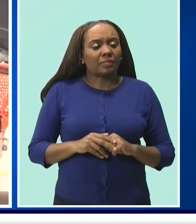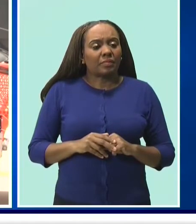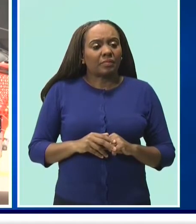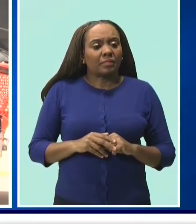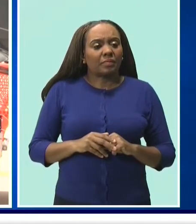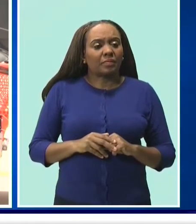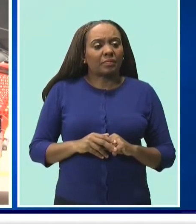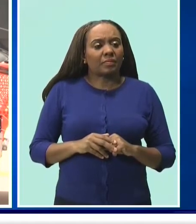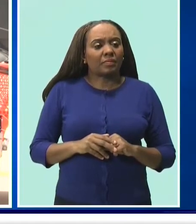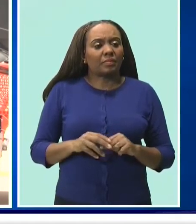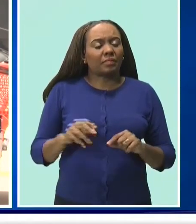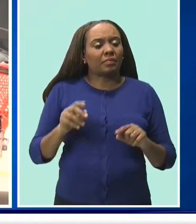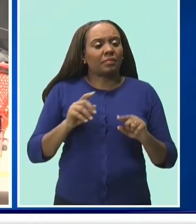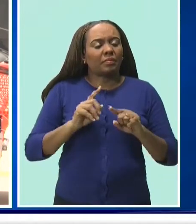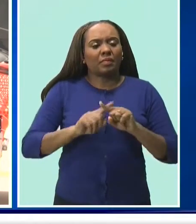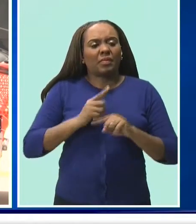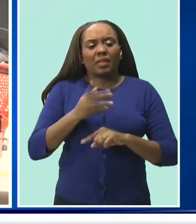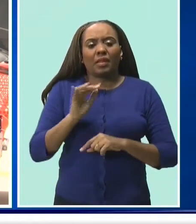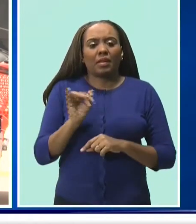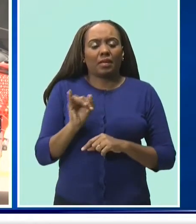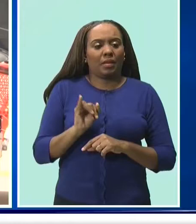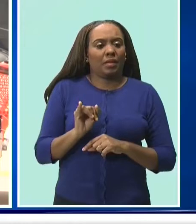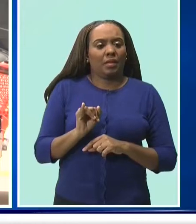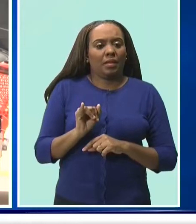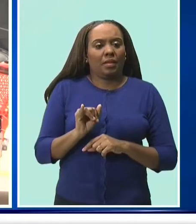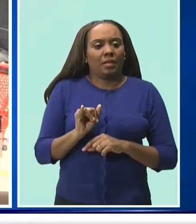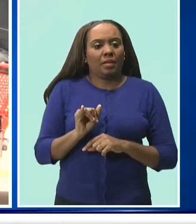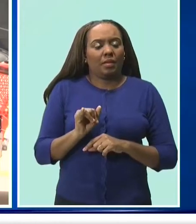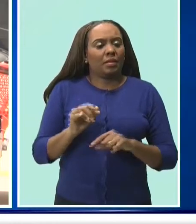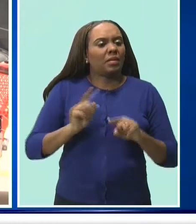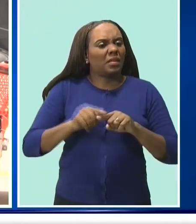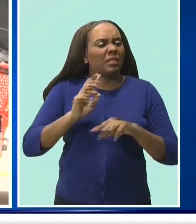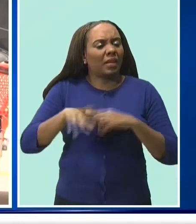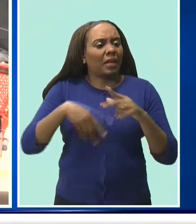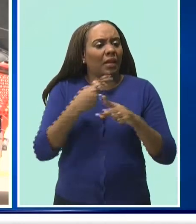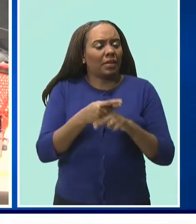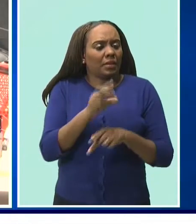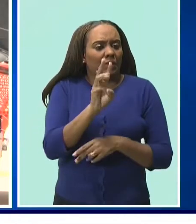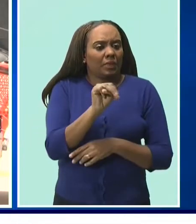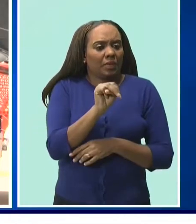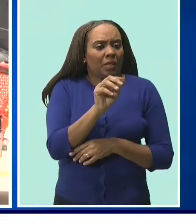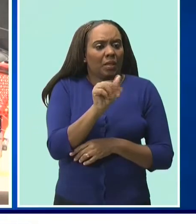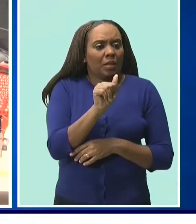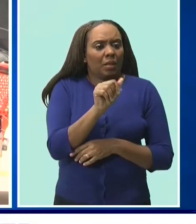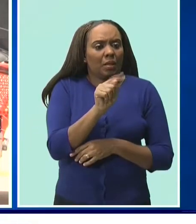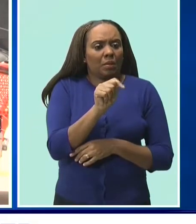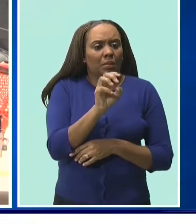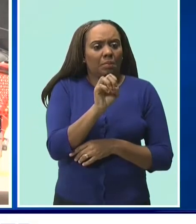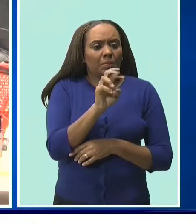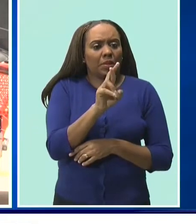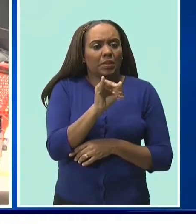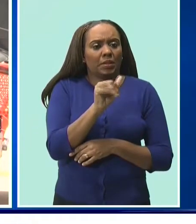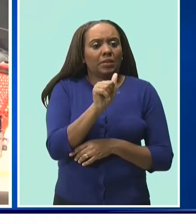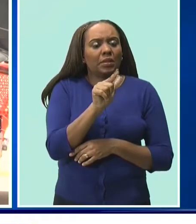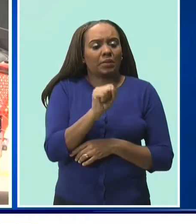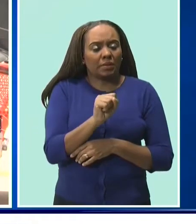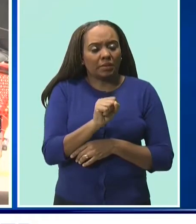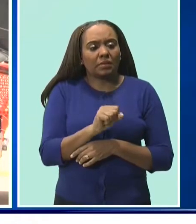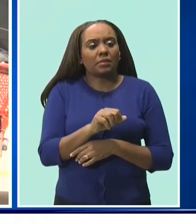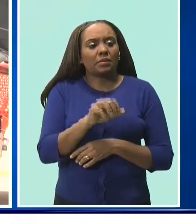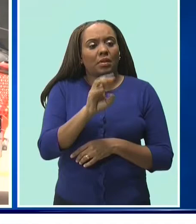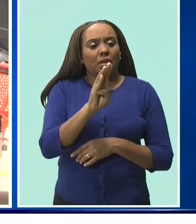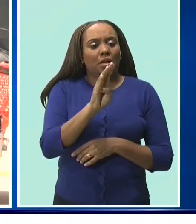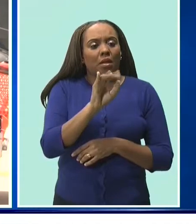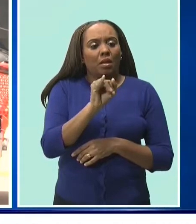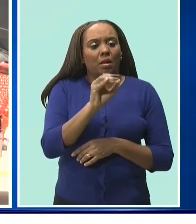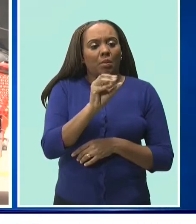various types of applications such as manufacturing of biocomposite materials, the production of biofuels, utilization